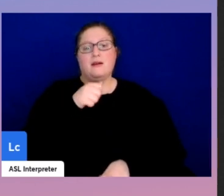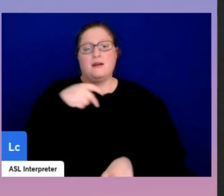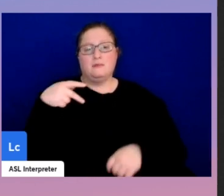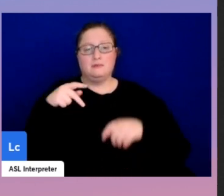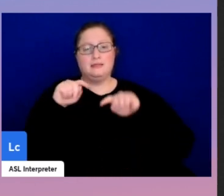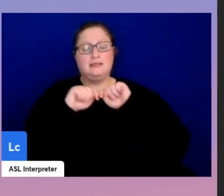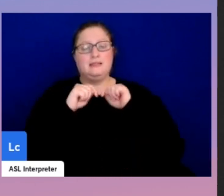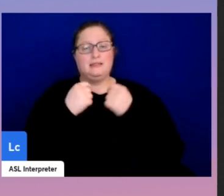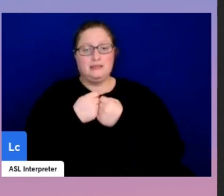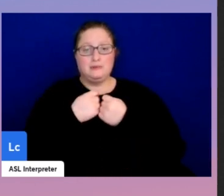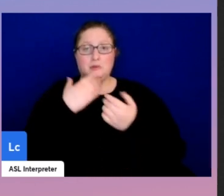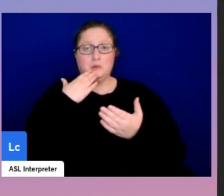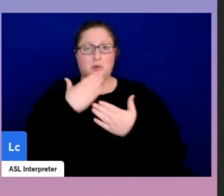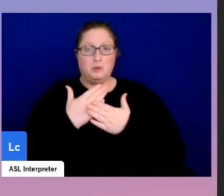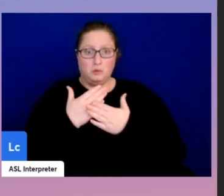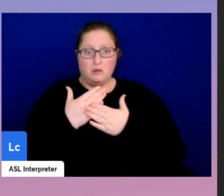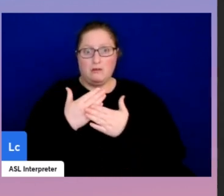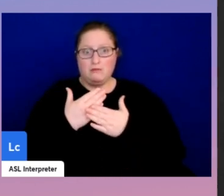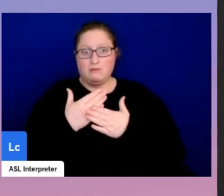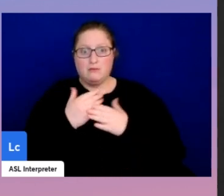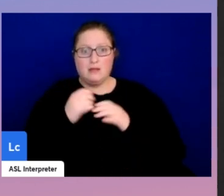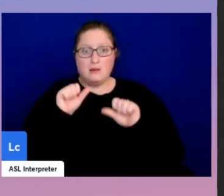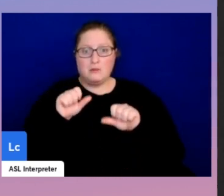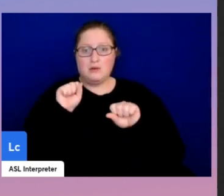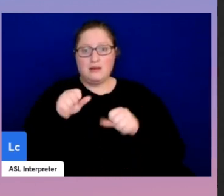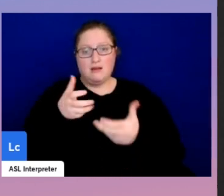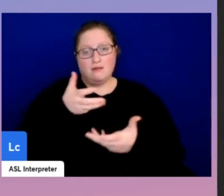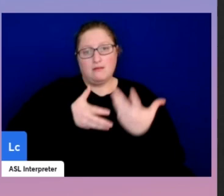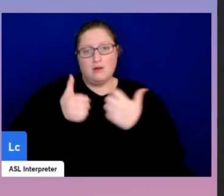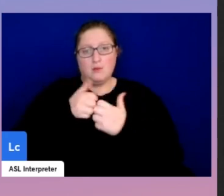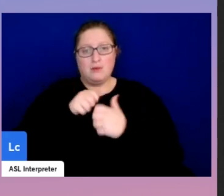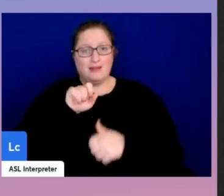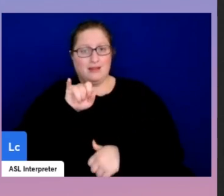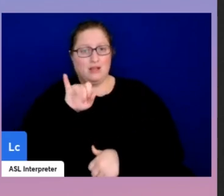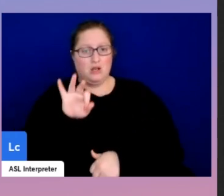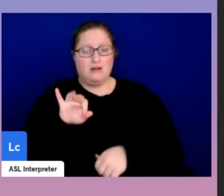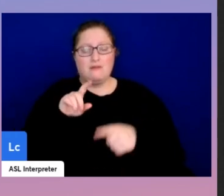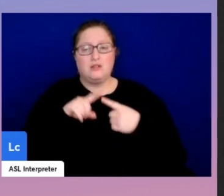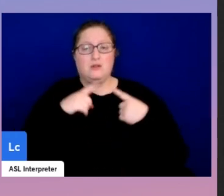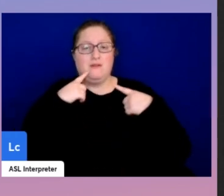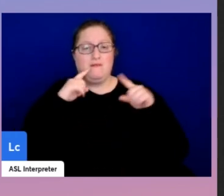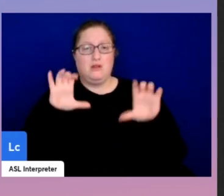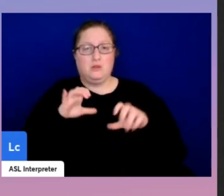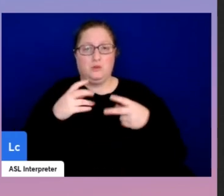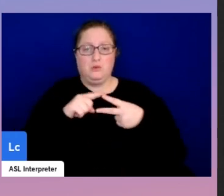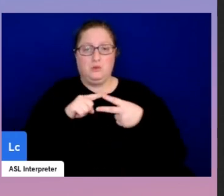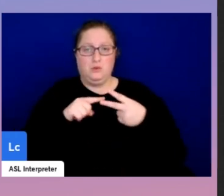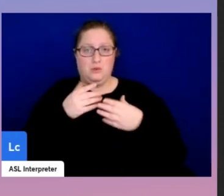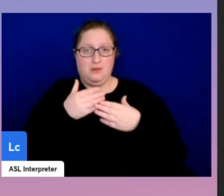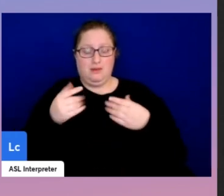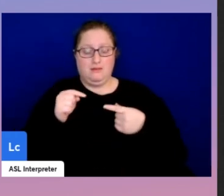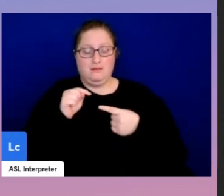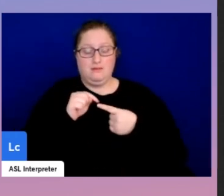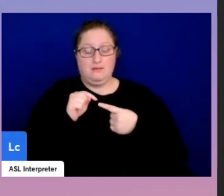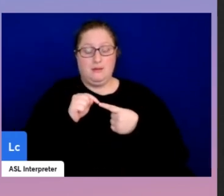to go ahead and interact with interfaces, let's call them, to effectively do two things. One